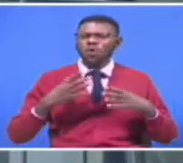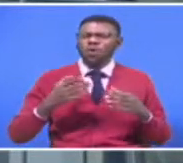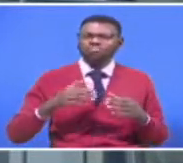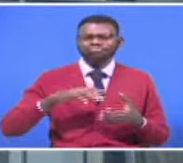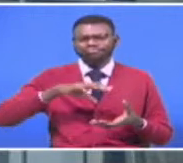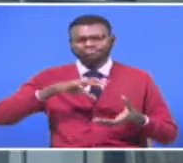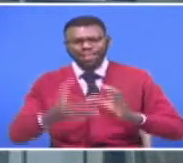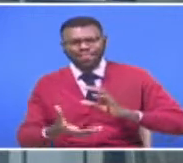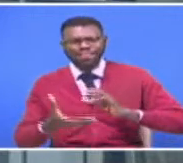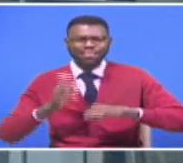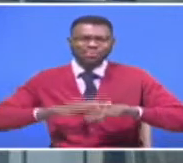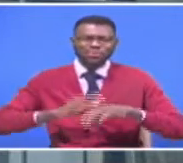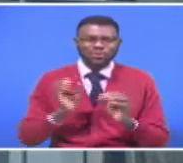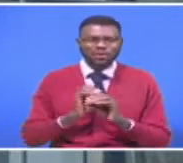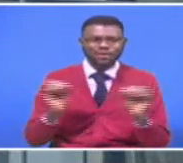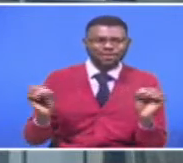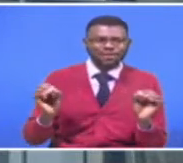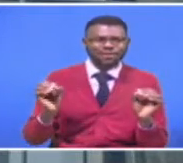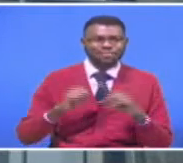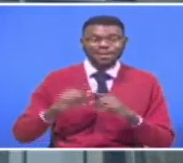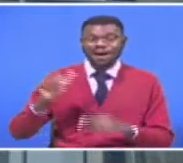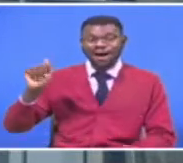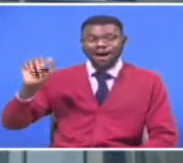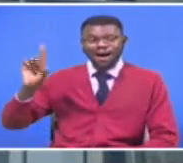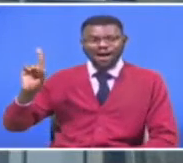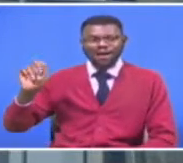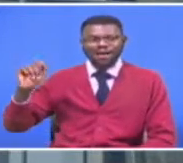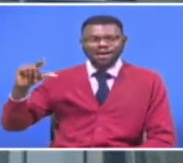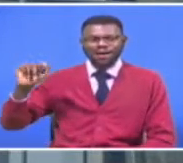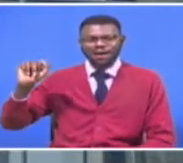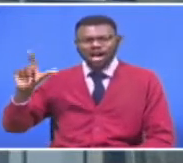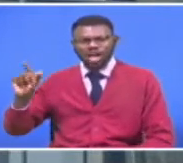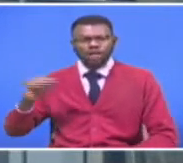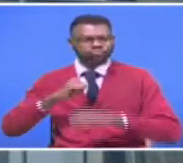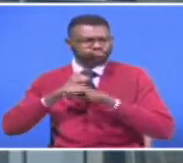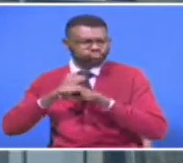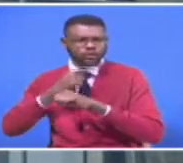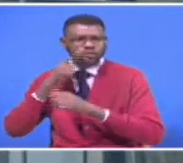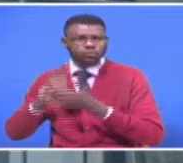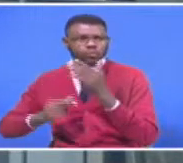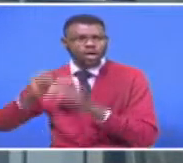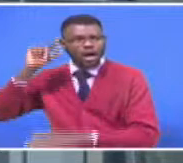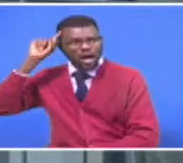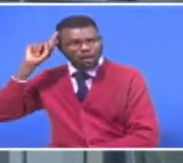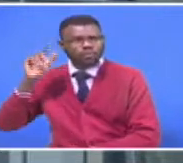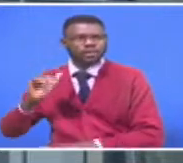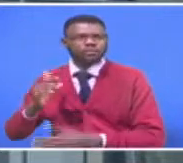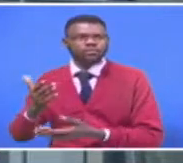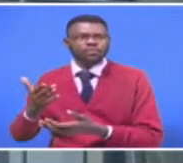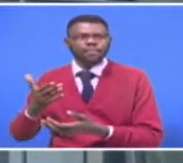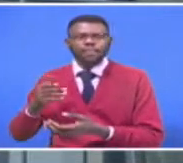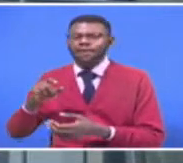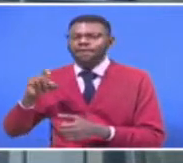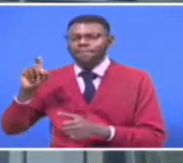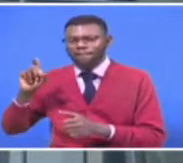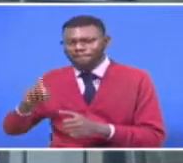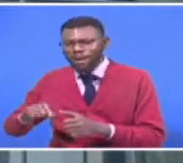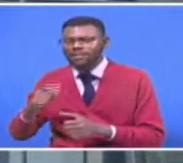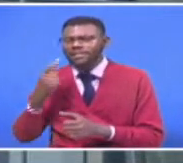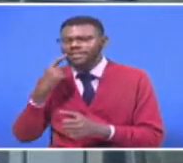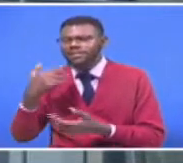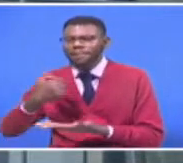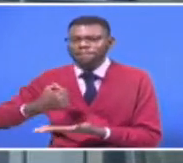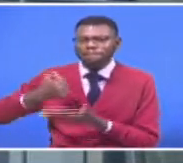Adagala defended the Kenya Kwanza coalition, saying the government should be judged by its first